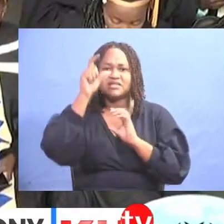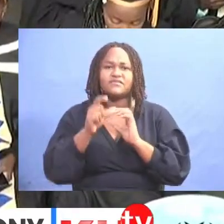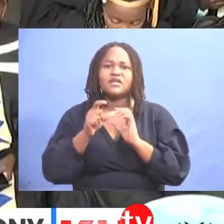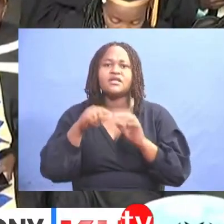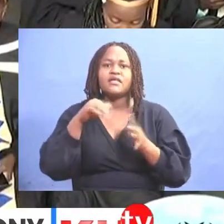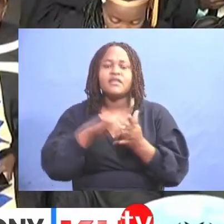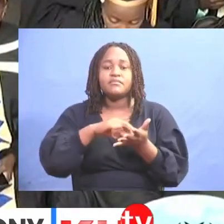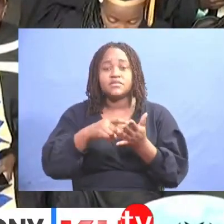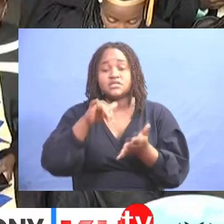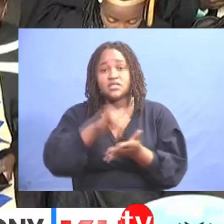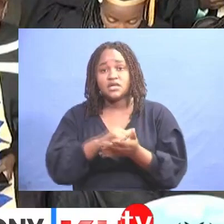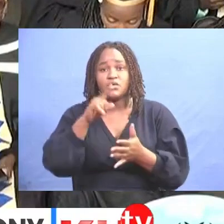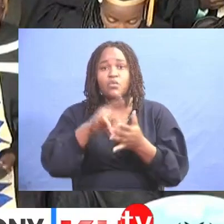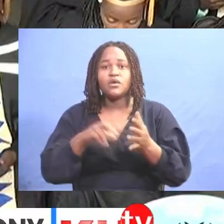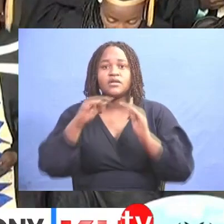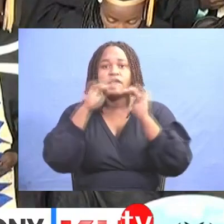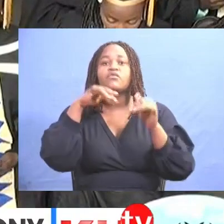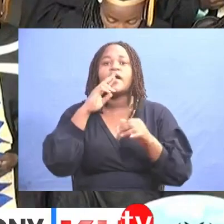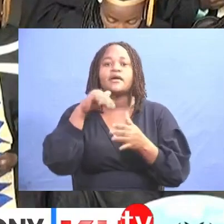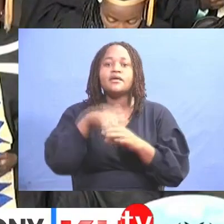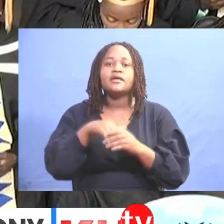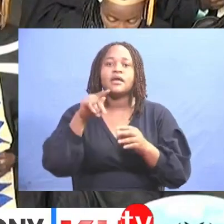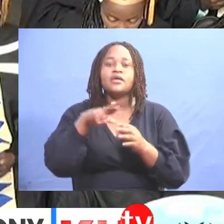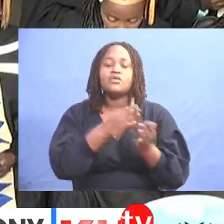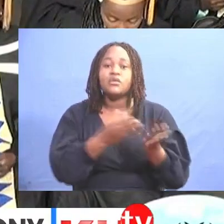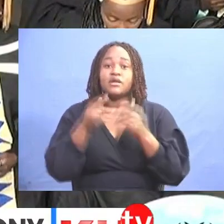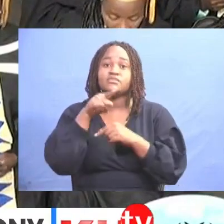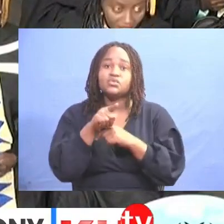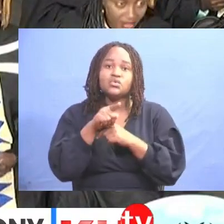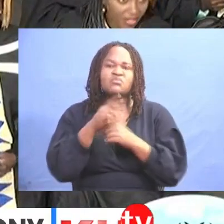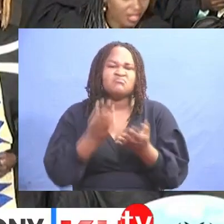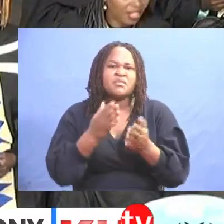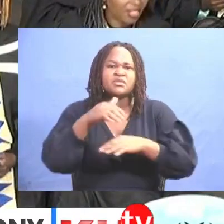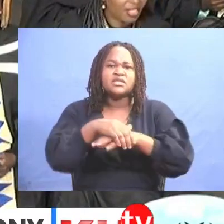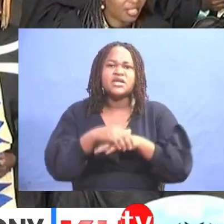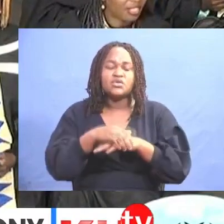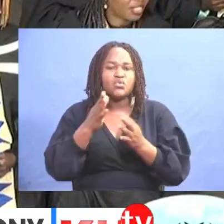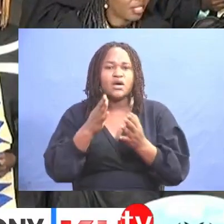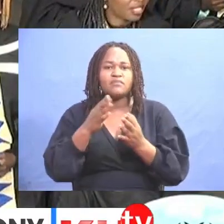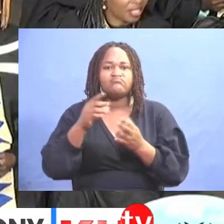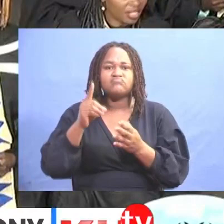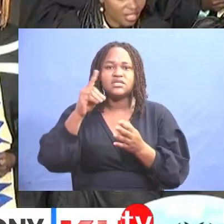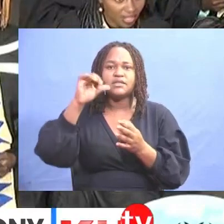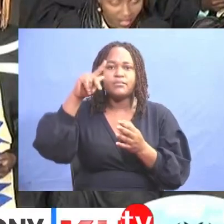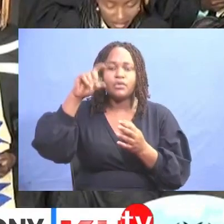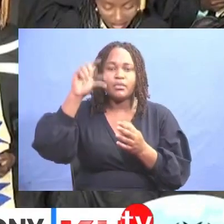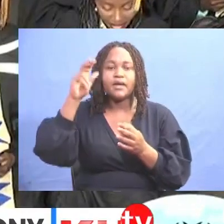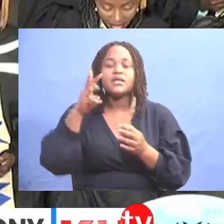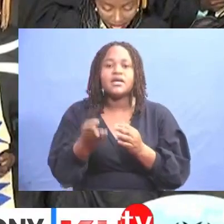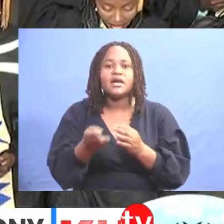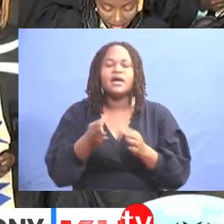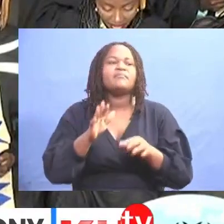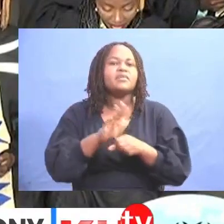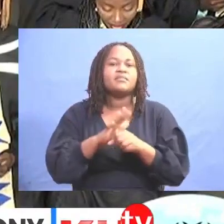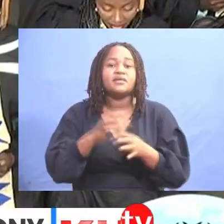certificates. So that means that whatever level you are in, KU welcomes you. You might want to take your certificate here, your diplomas here, even